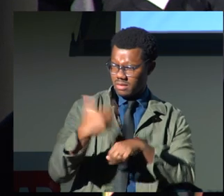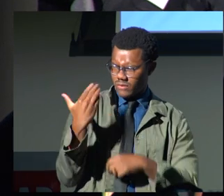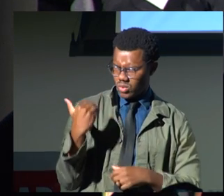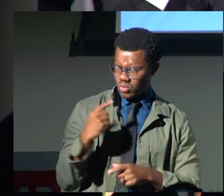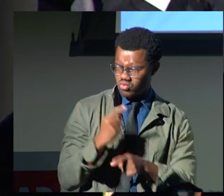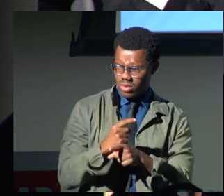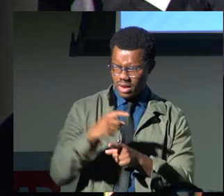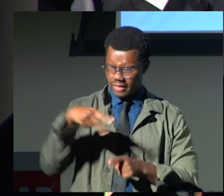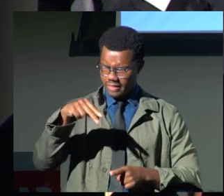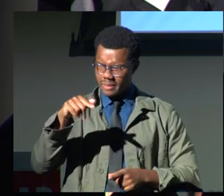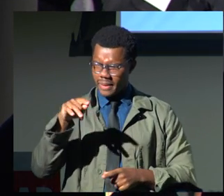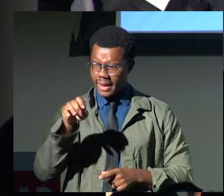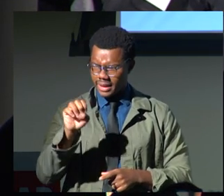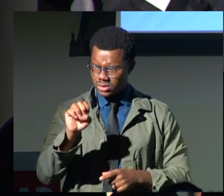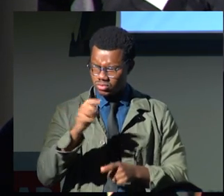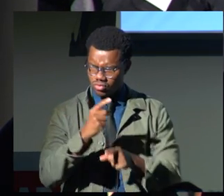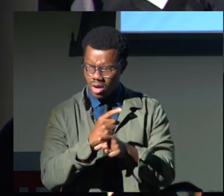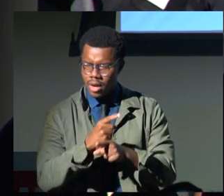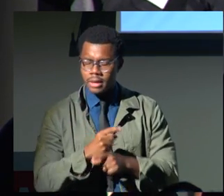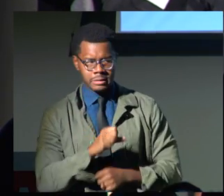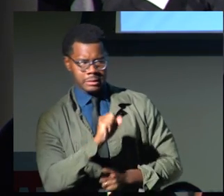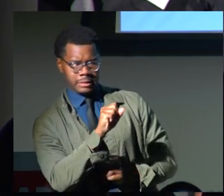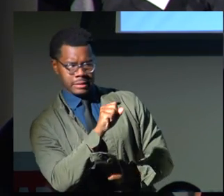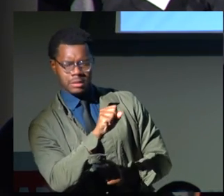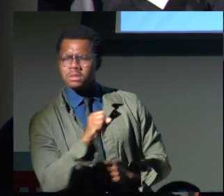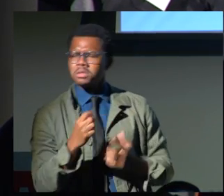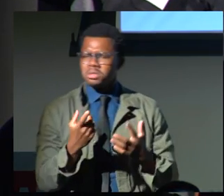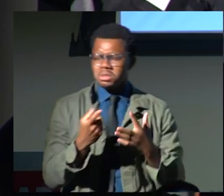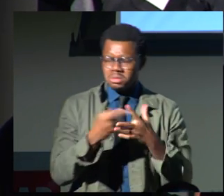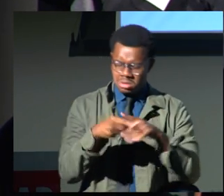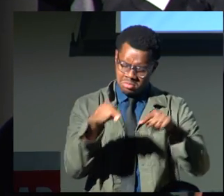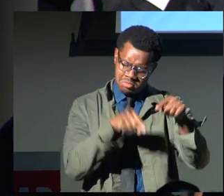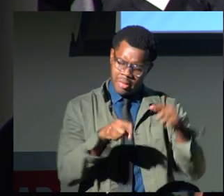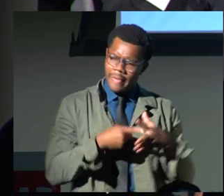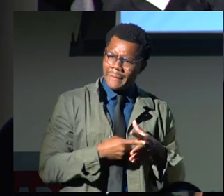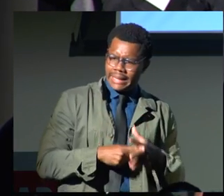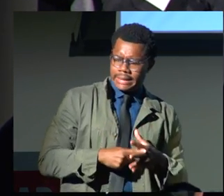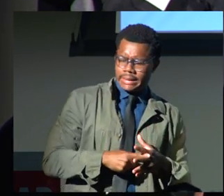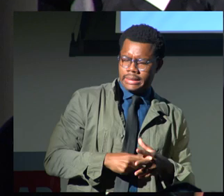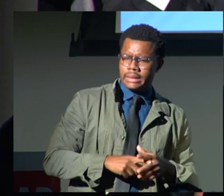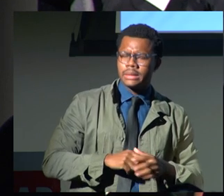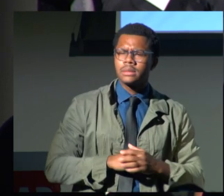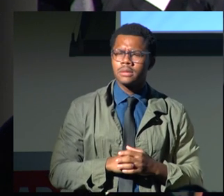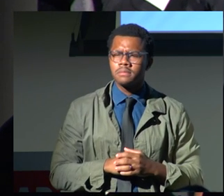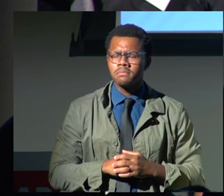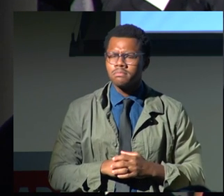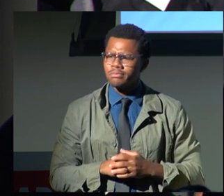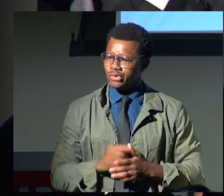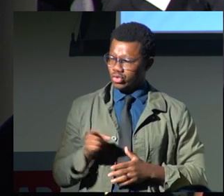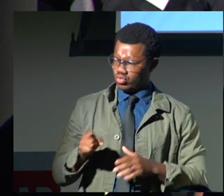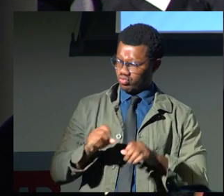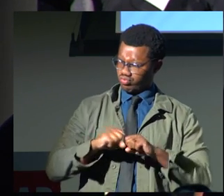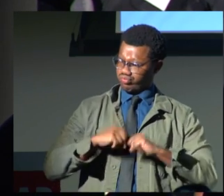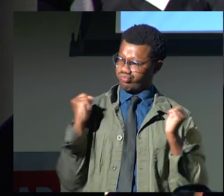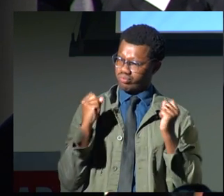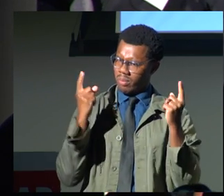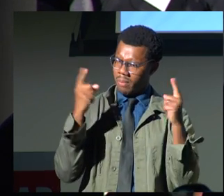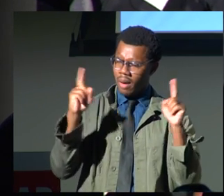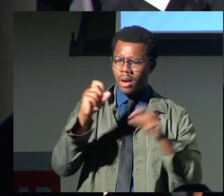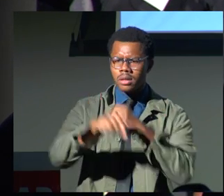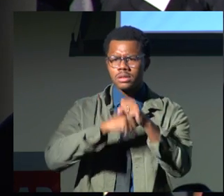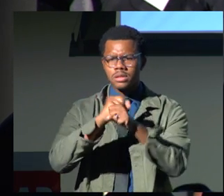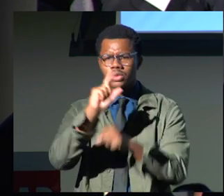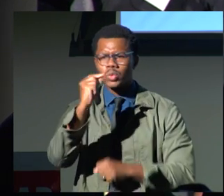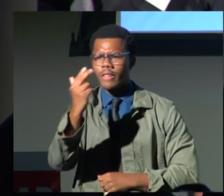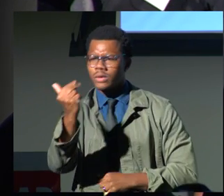Right? And so I want to start at the beginning. You know, there was a breakthrough in 2013 in the type of